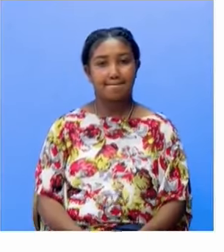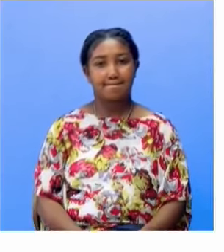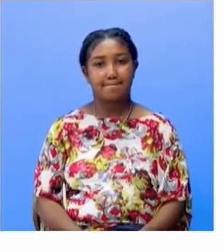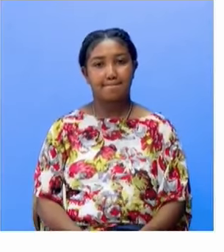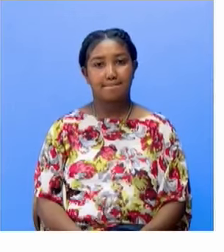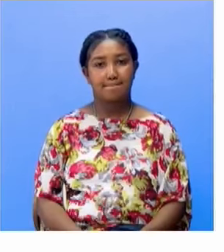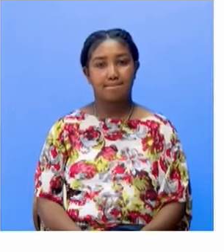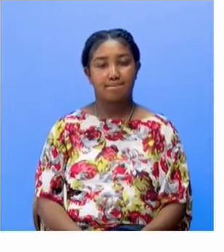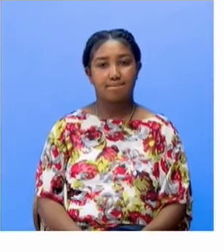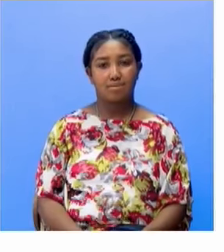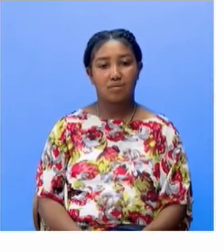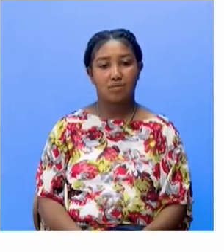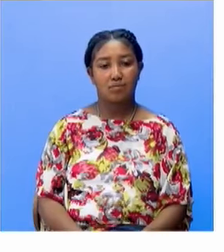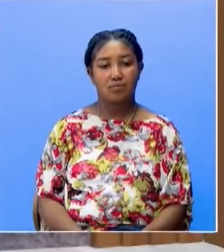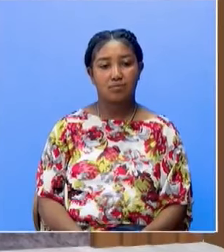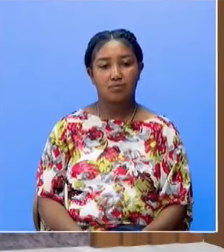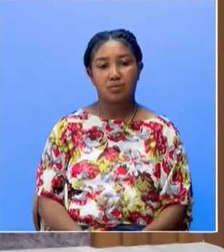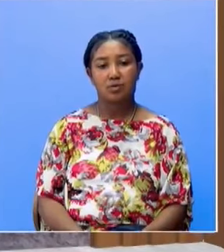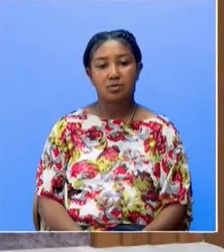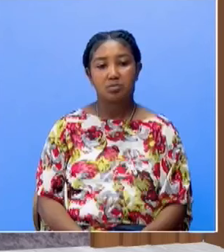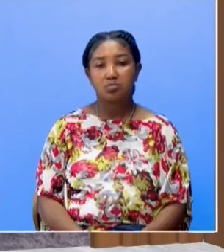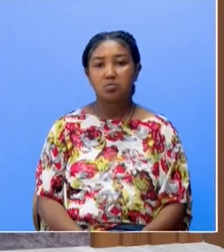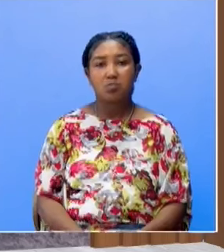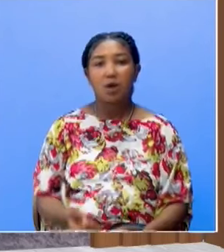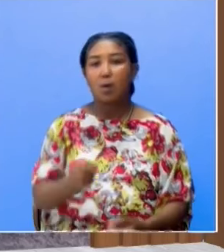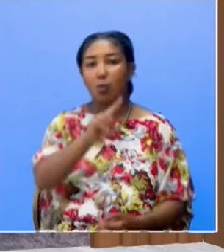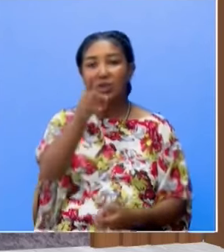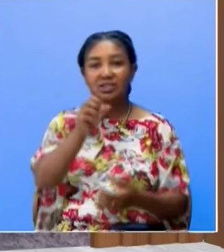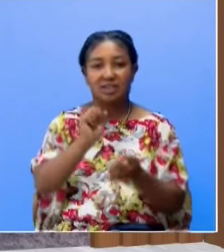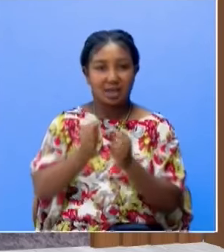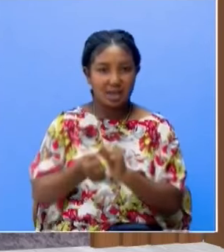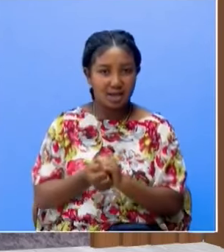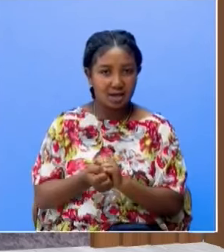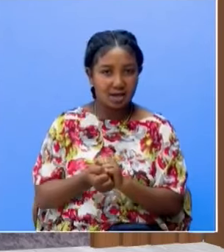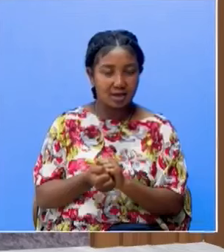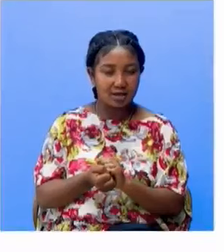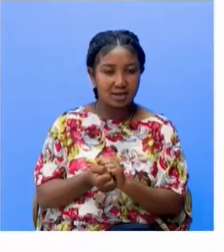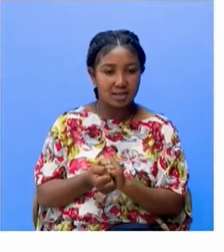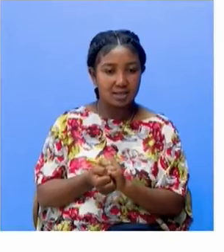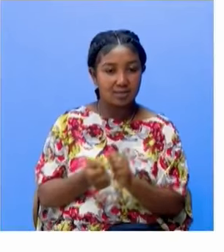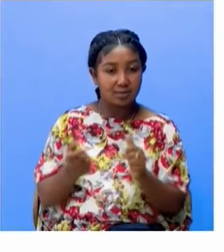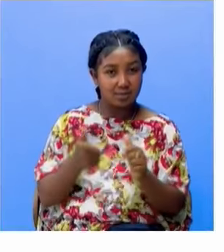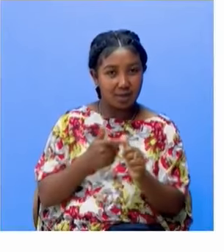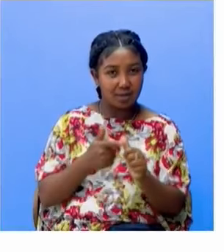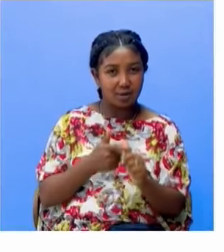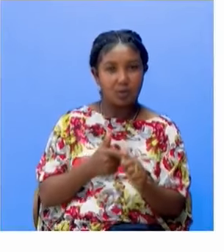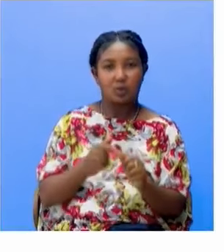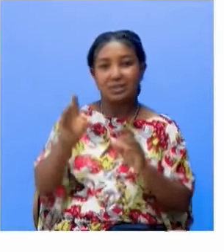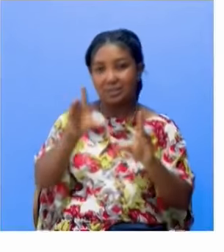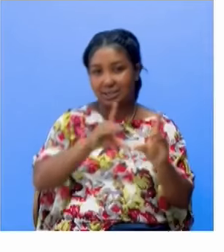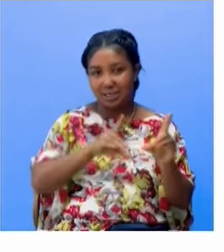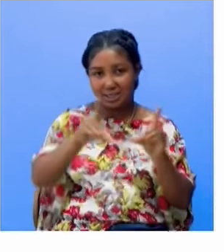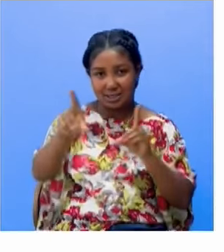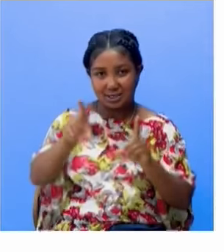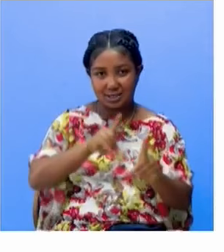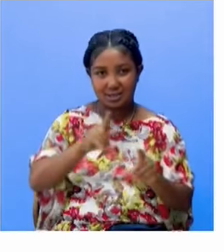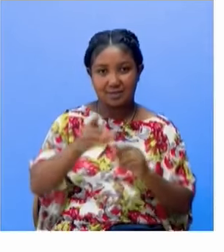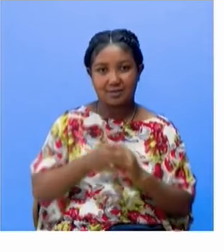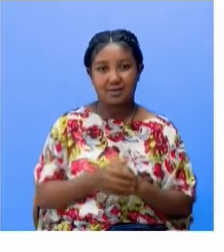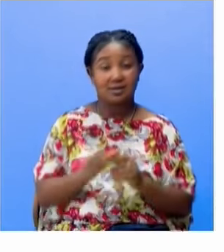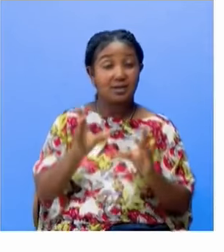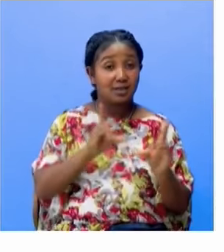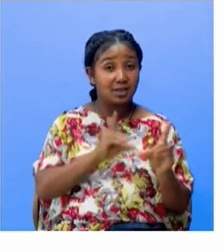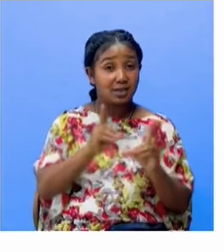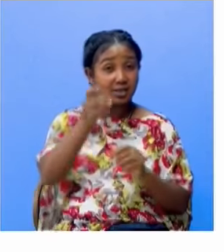Go to the market. What about this question form? Yes, it starts from did. Look,